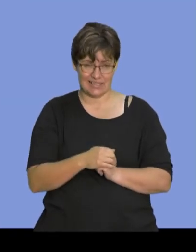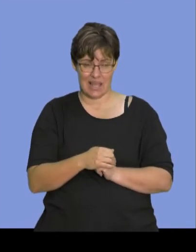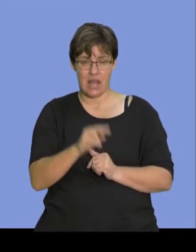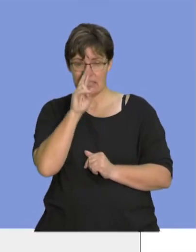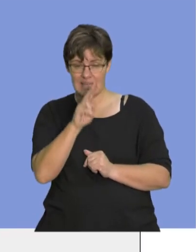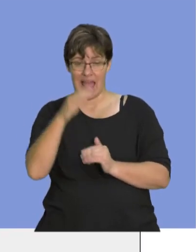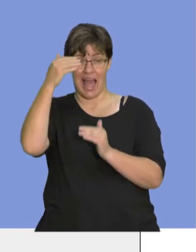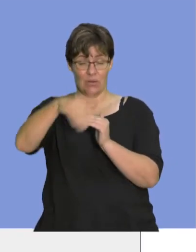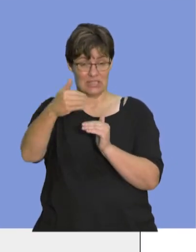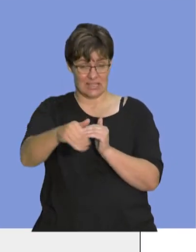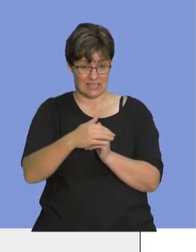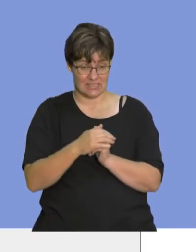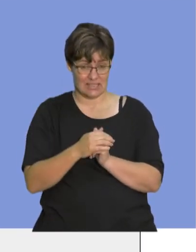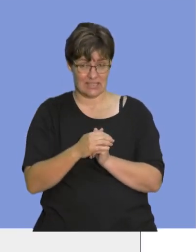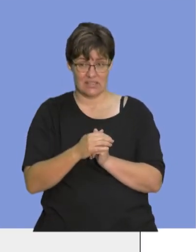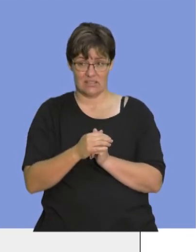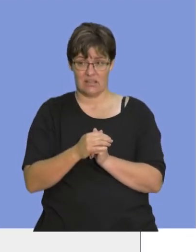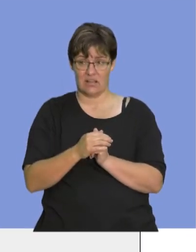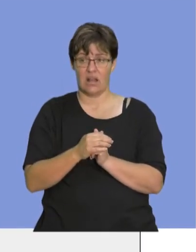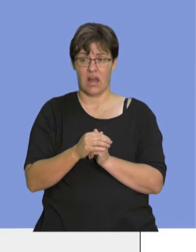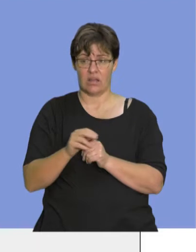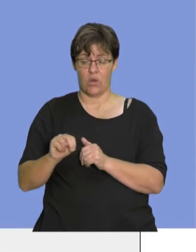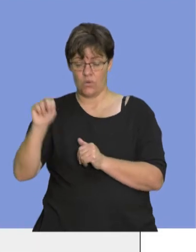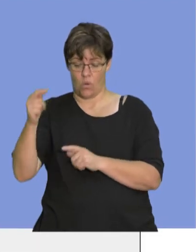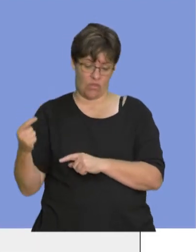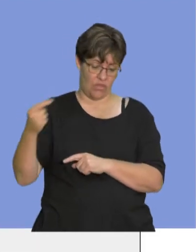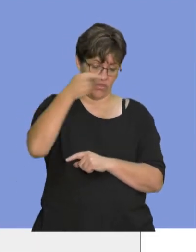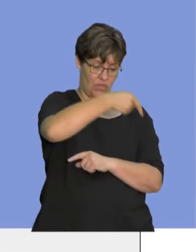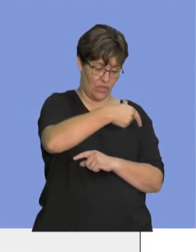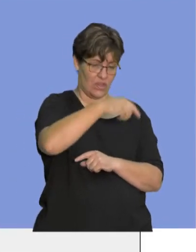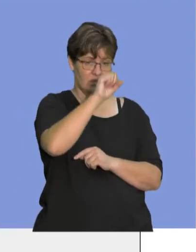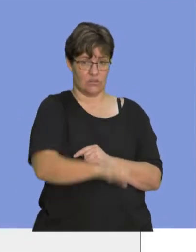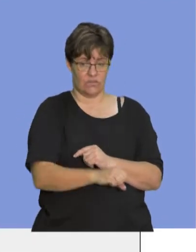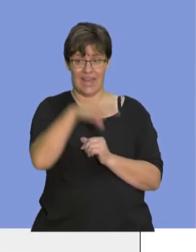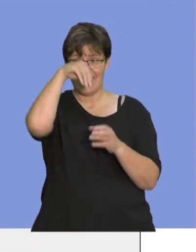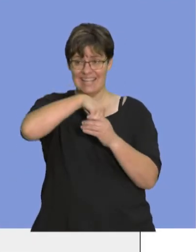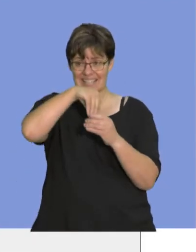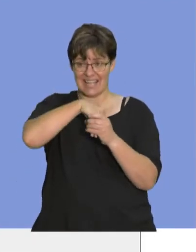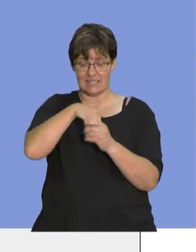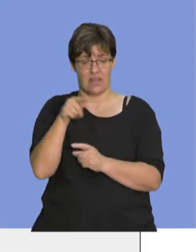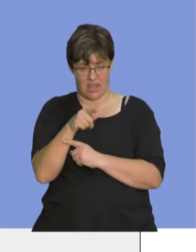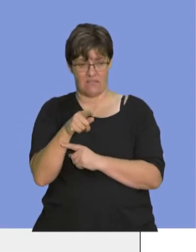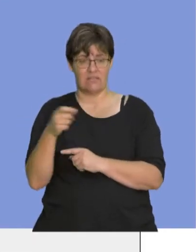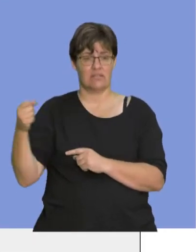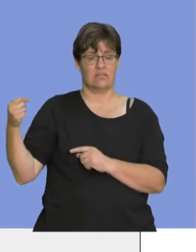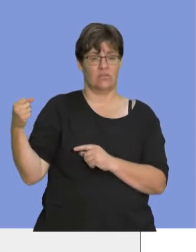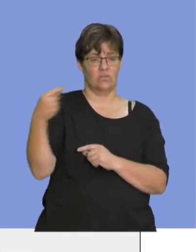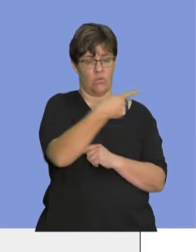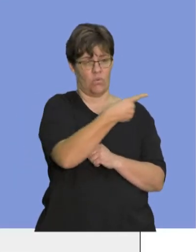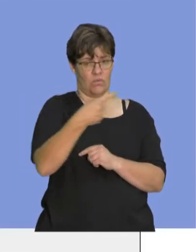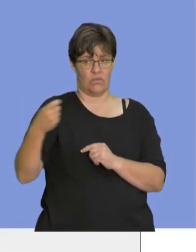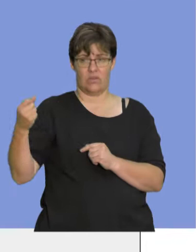back to the simulation, you'd realize outside the direction is north to south, and even inside you can